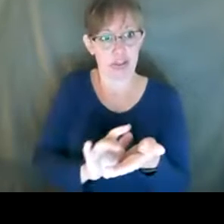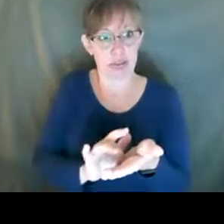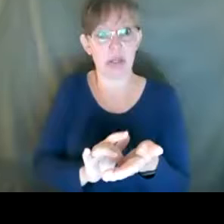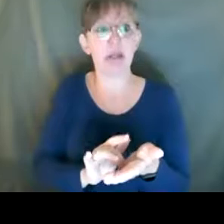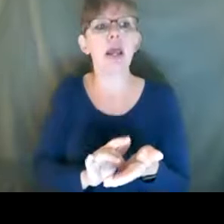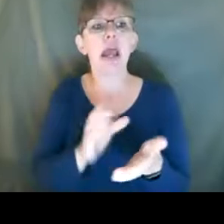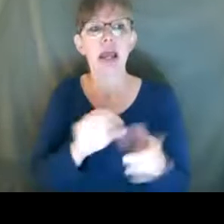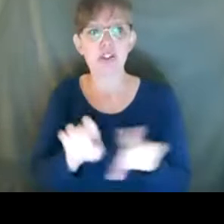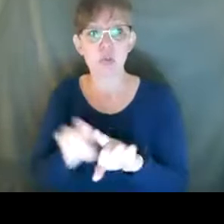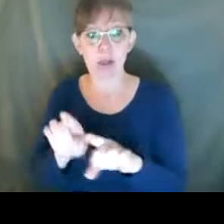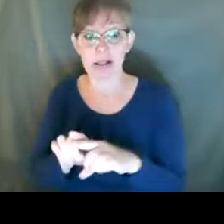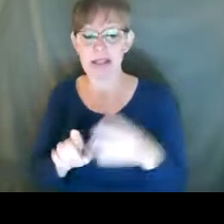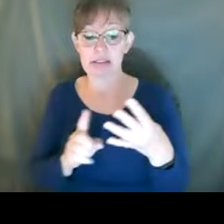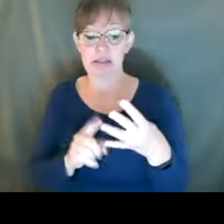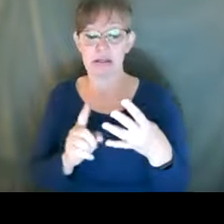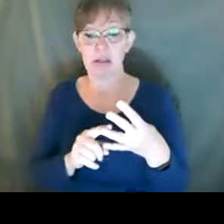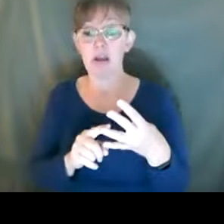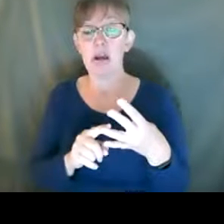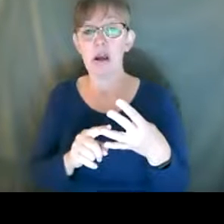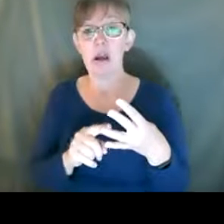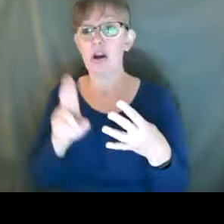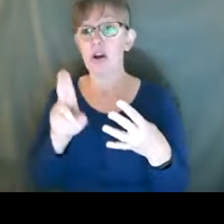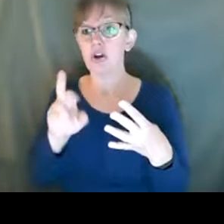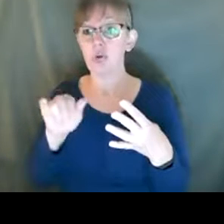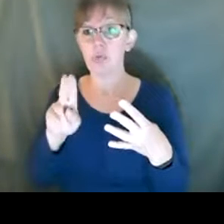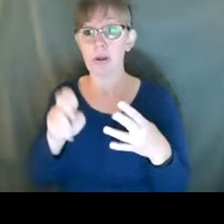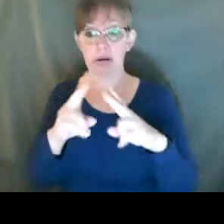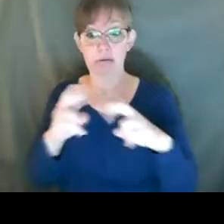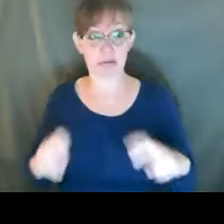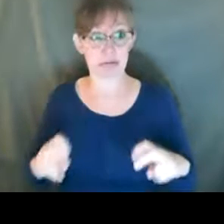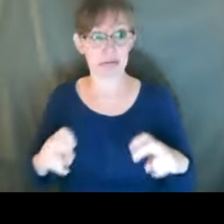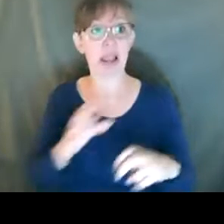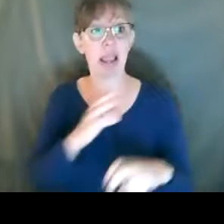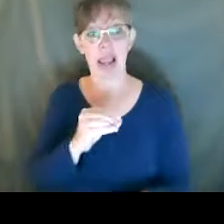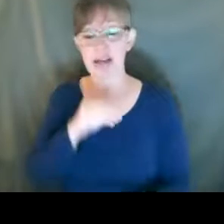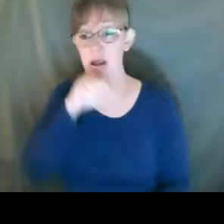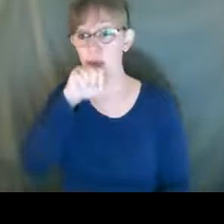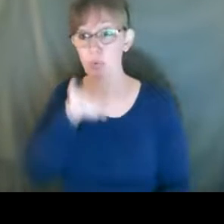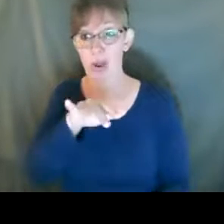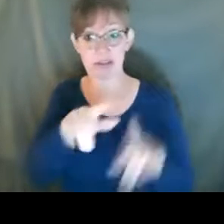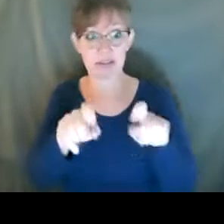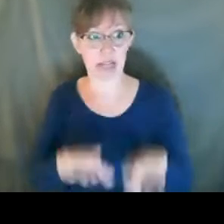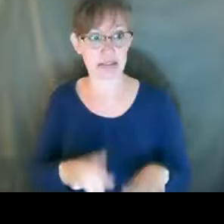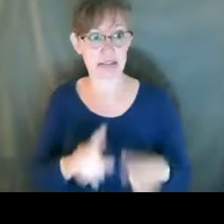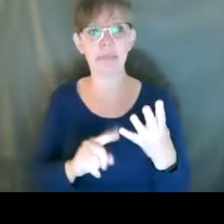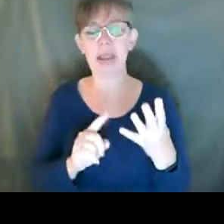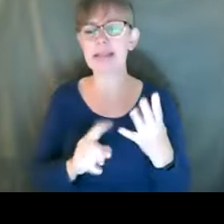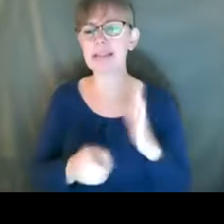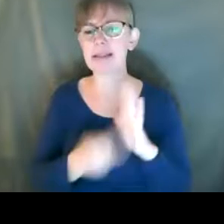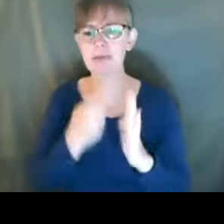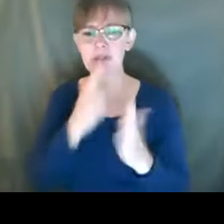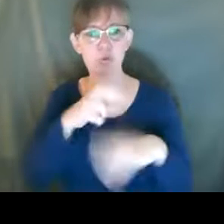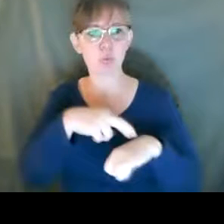are completed. Sometimes a referral to our psychiatrist or psychologist to further assess for co-occurring